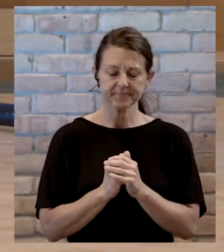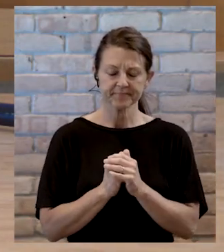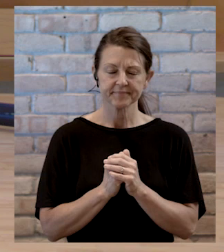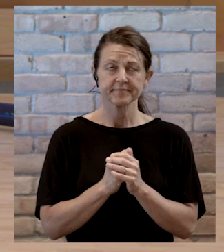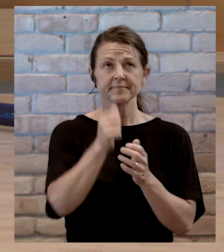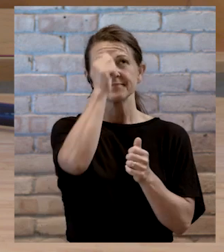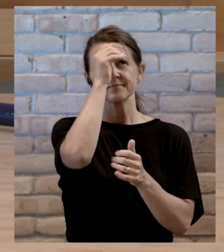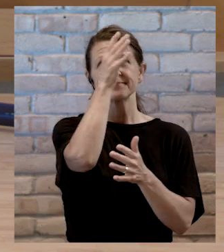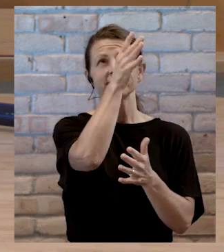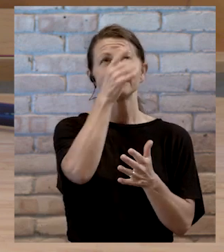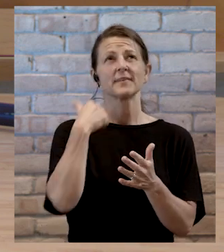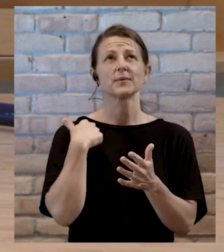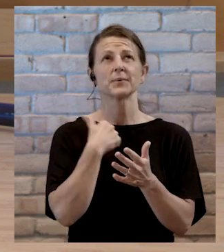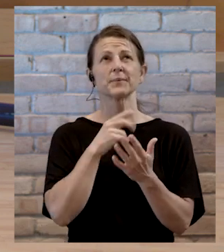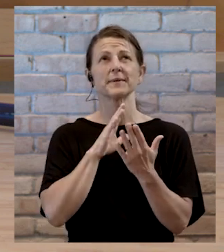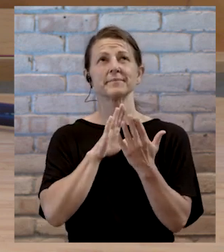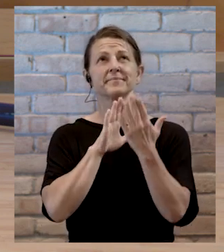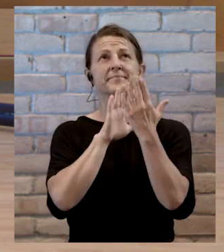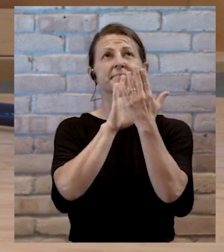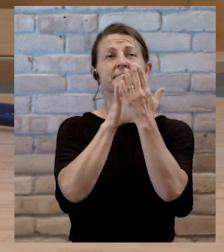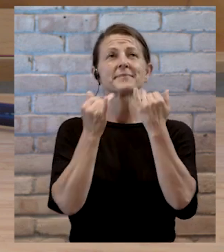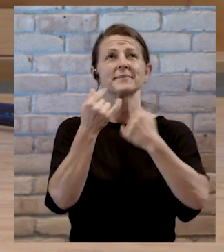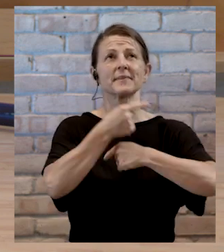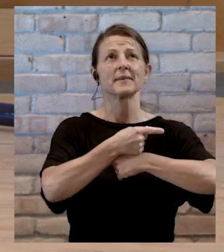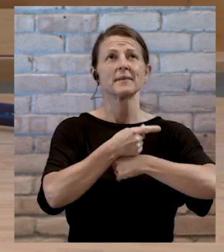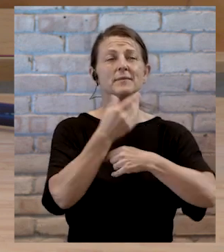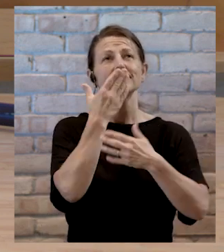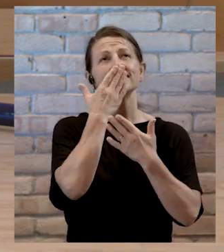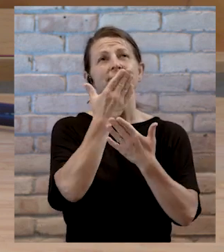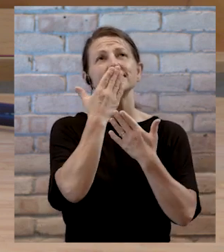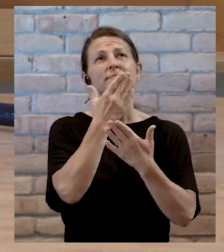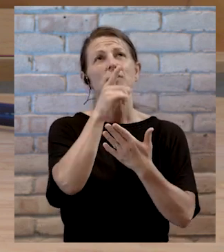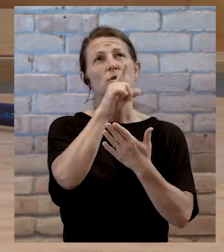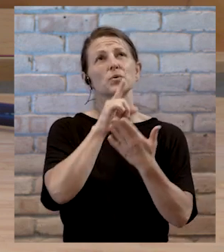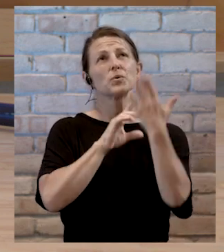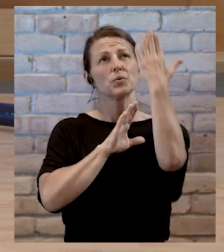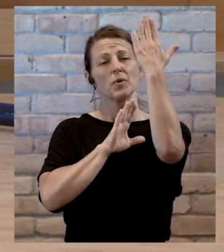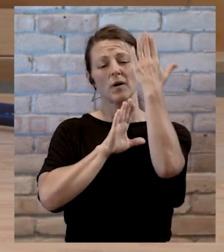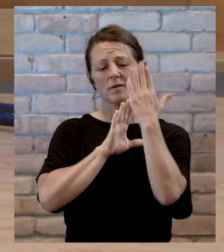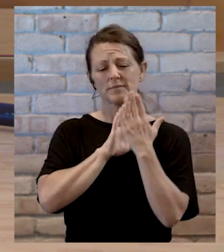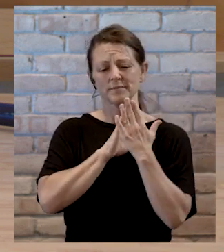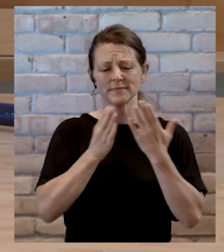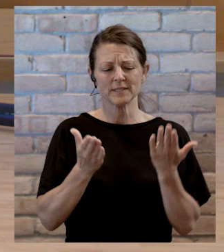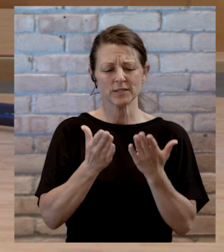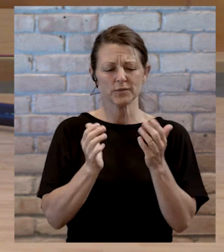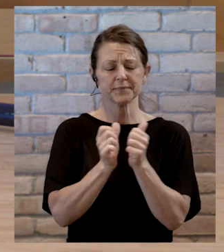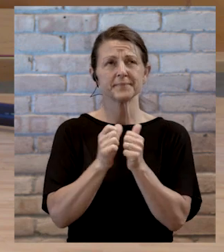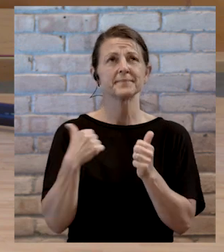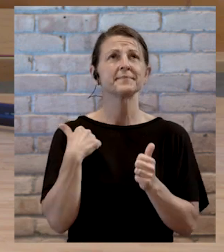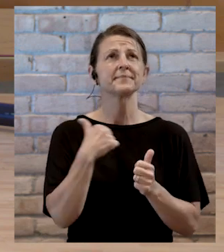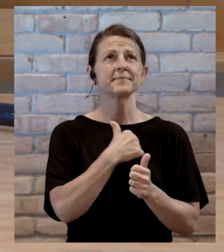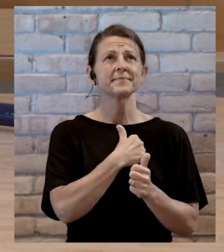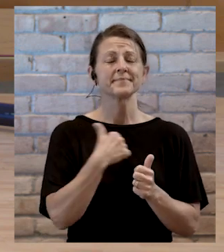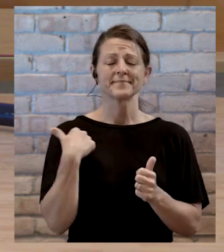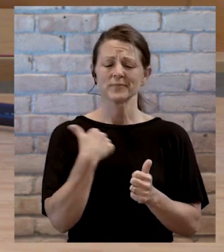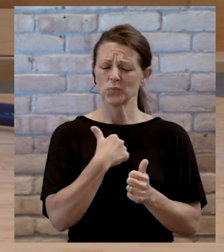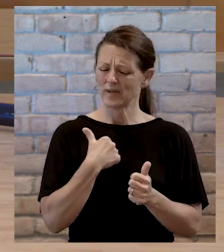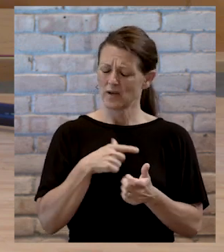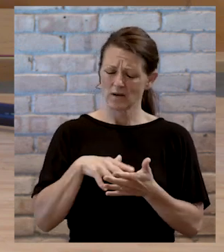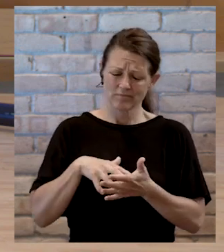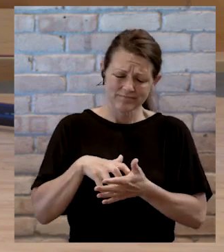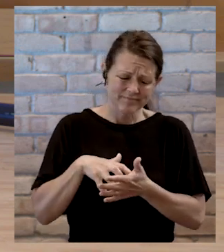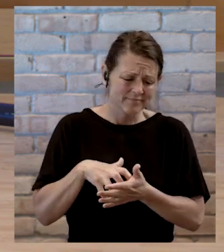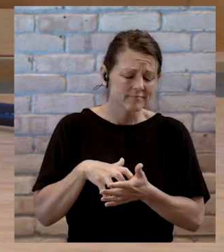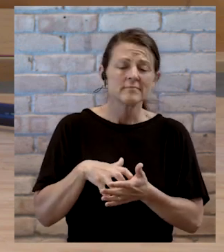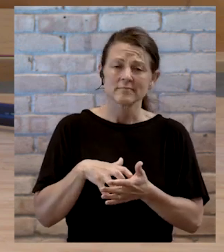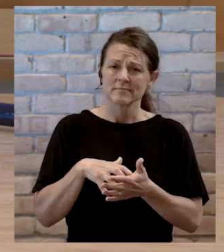Father, we come to you today and grateful for your presence. Lord, we are weary from living in this